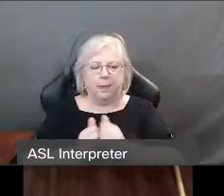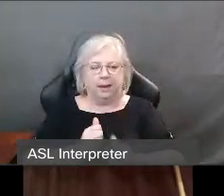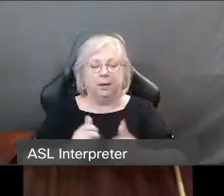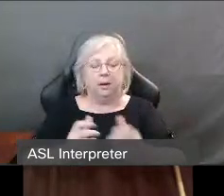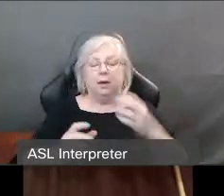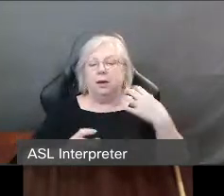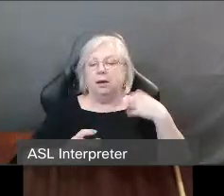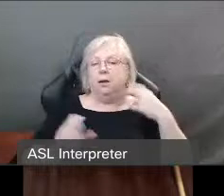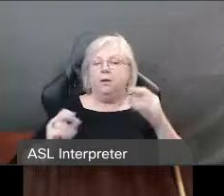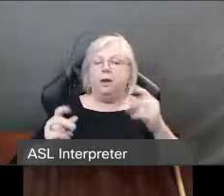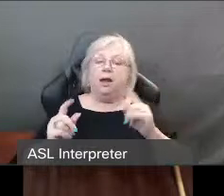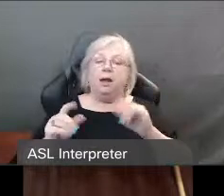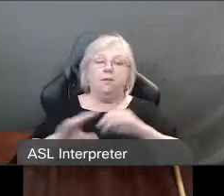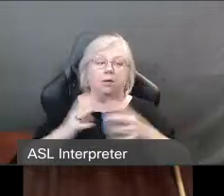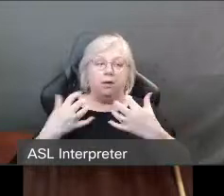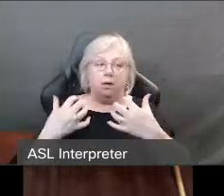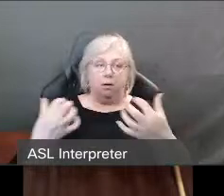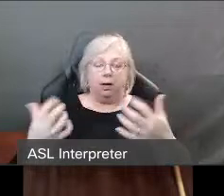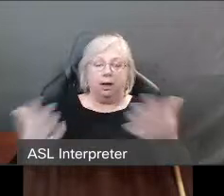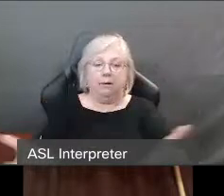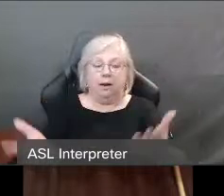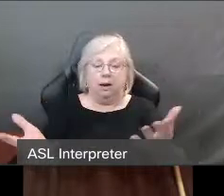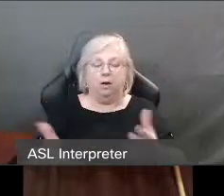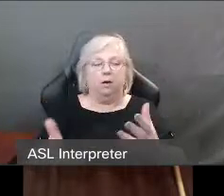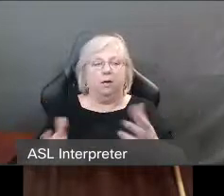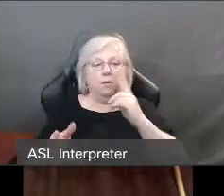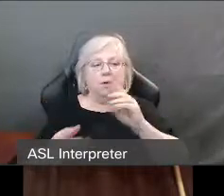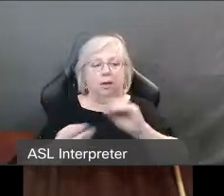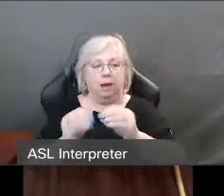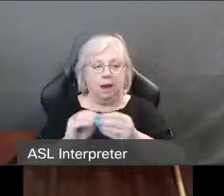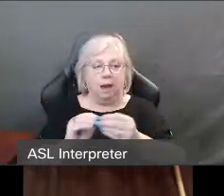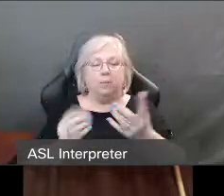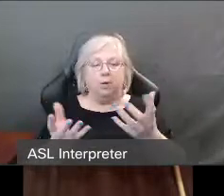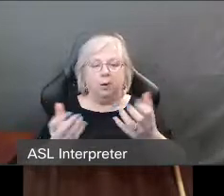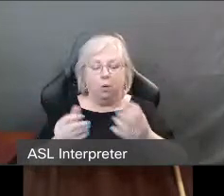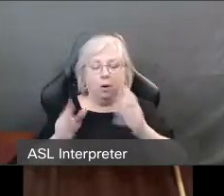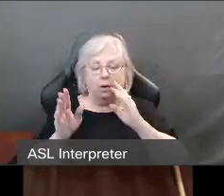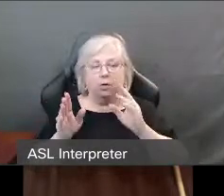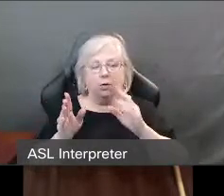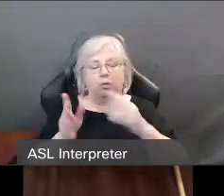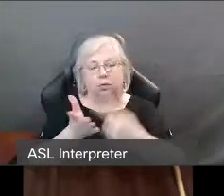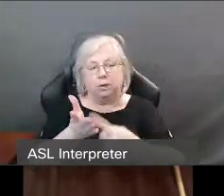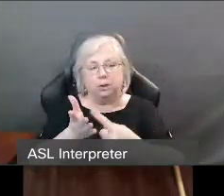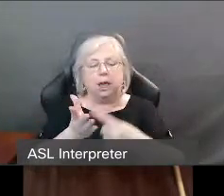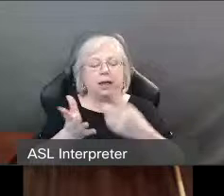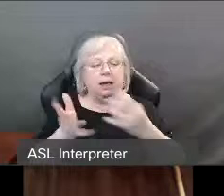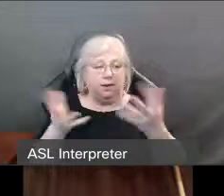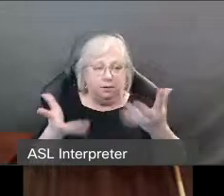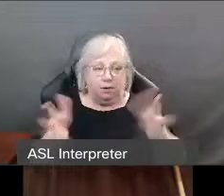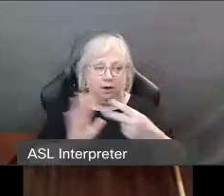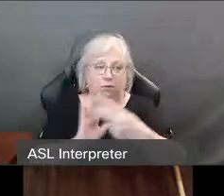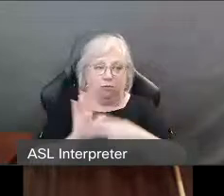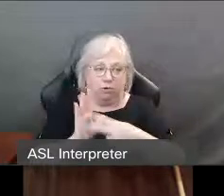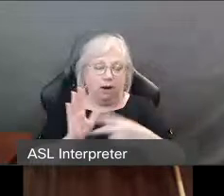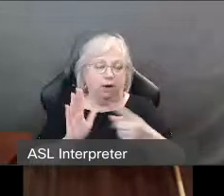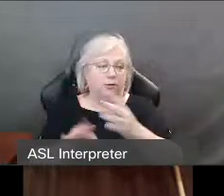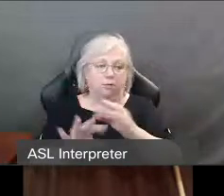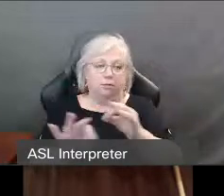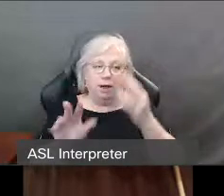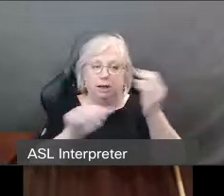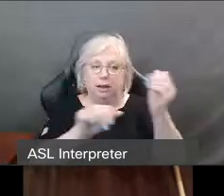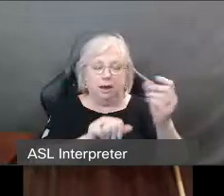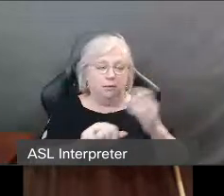With that, if you're in the audience here and the item that you were here to hear has been read, you're free to go, or you're welcome to